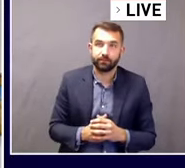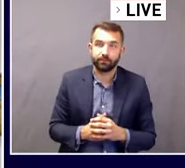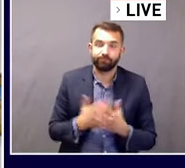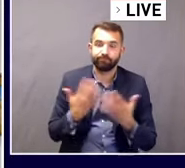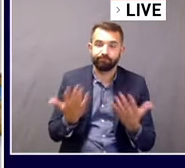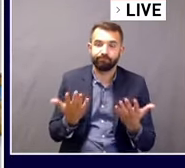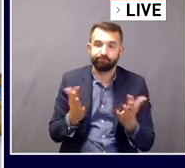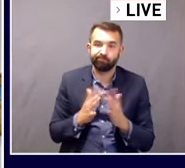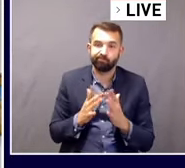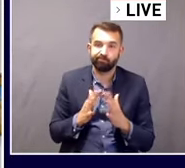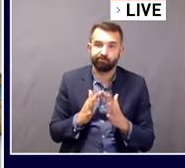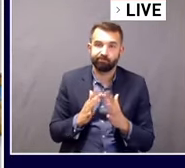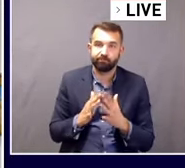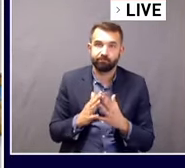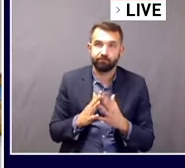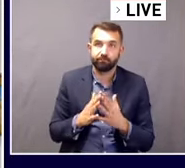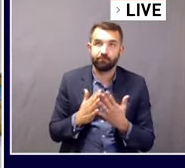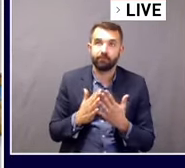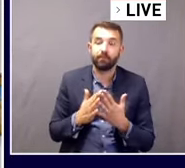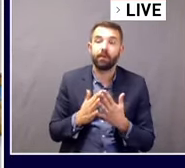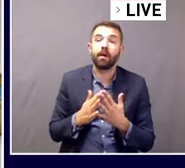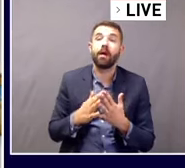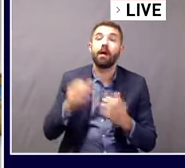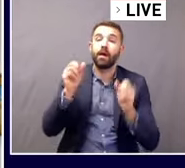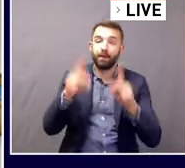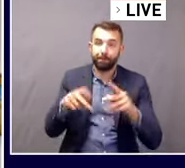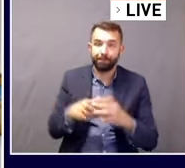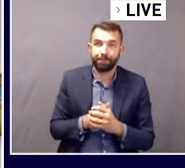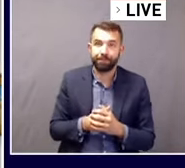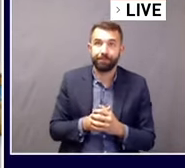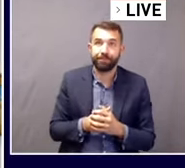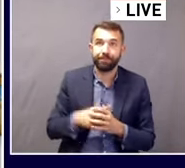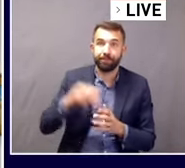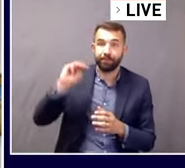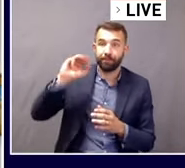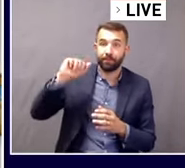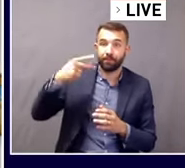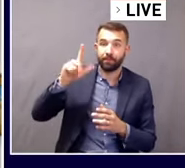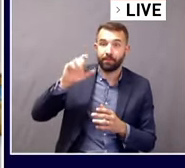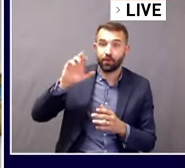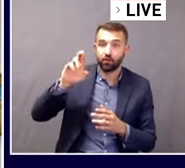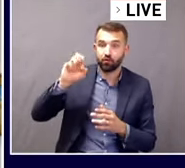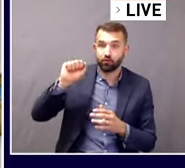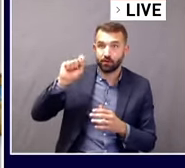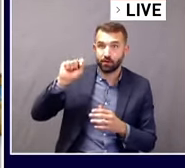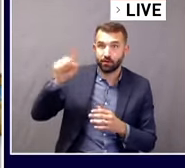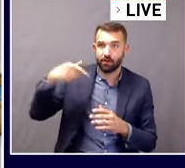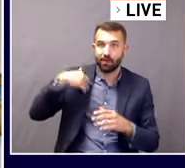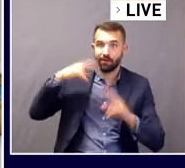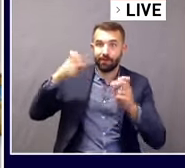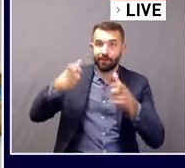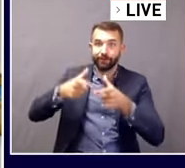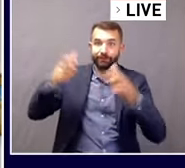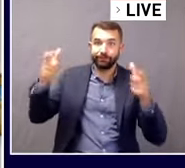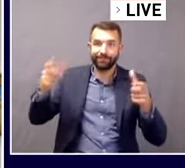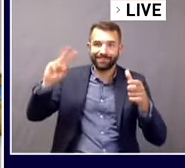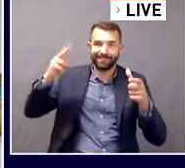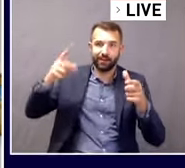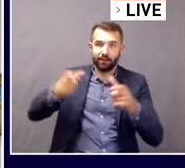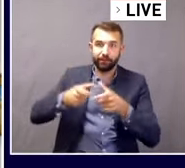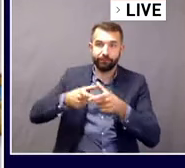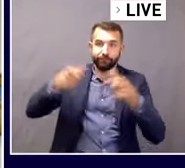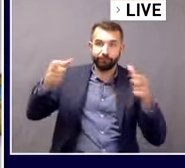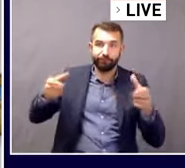this the secondary outbreak at Maple Crest, do you have any sense of how well that facility has been